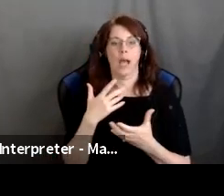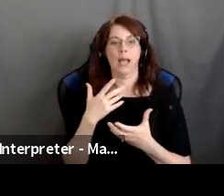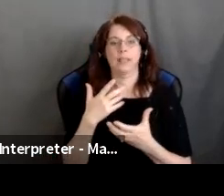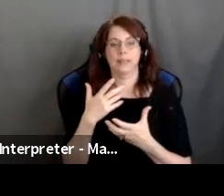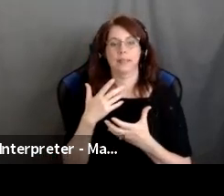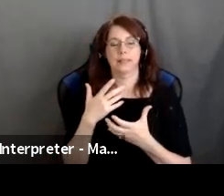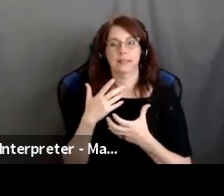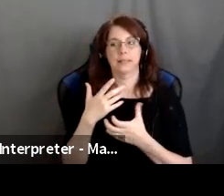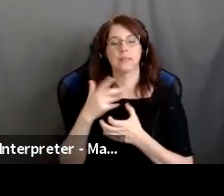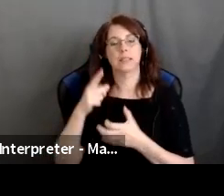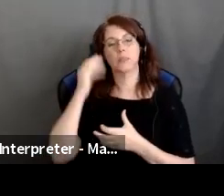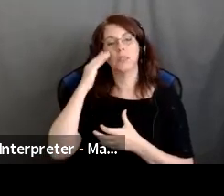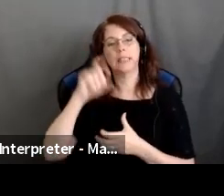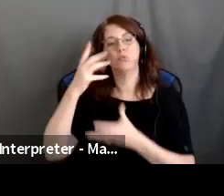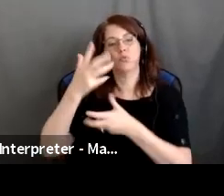I am unwell.